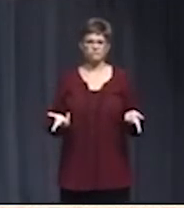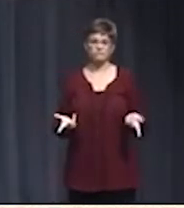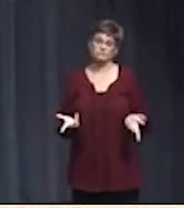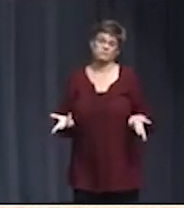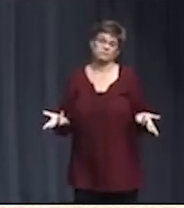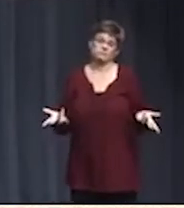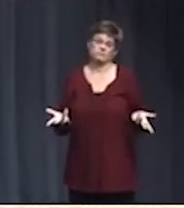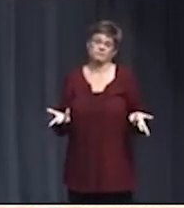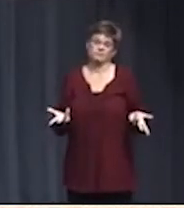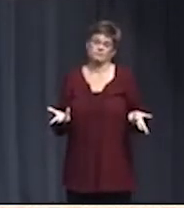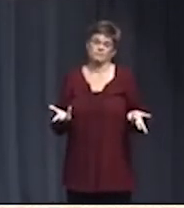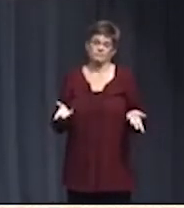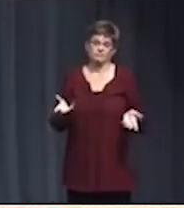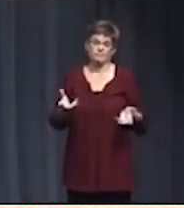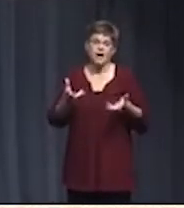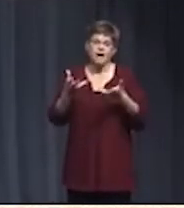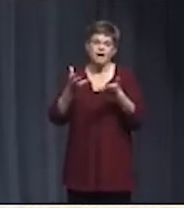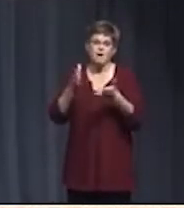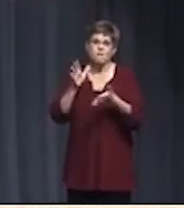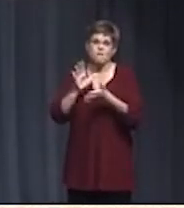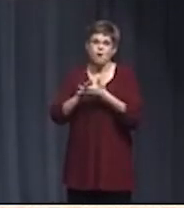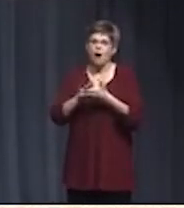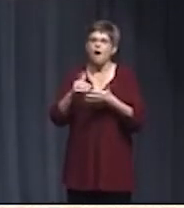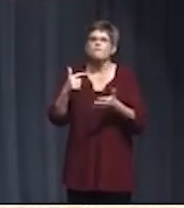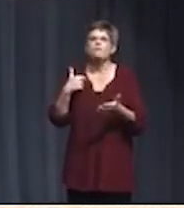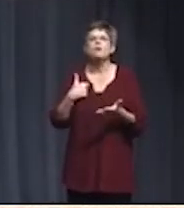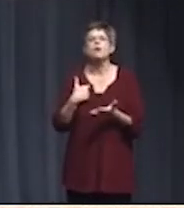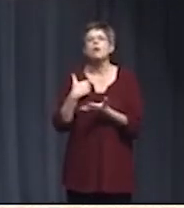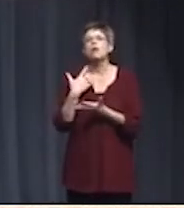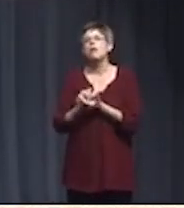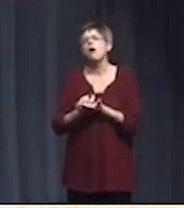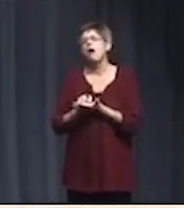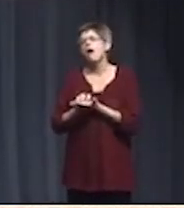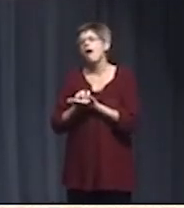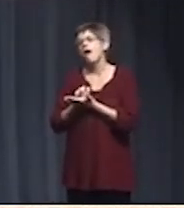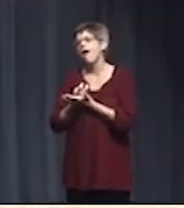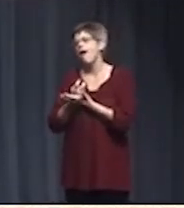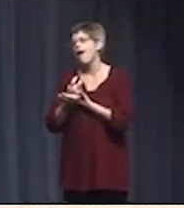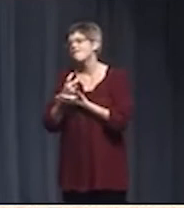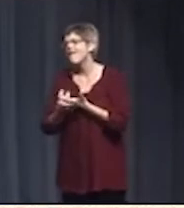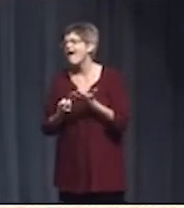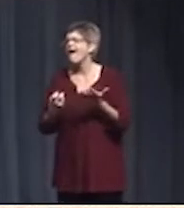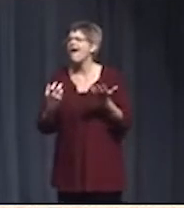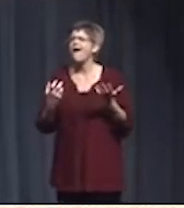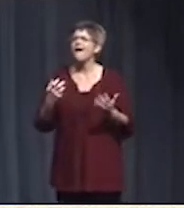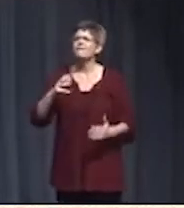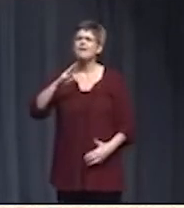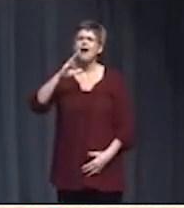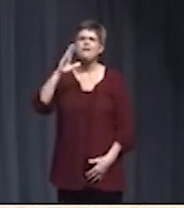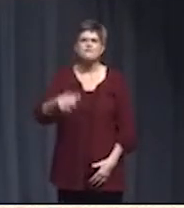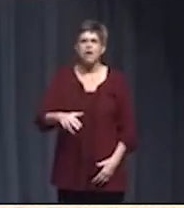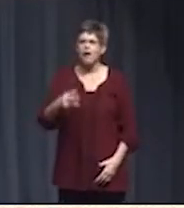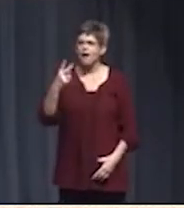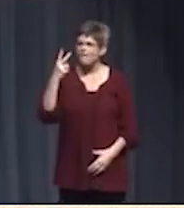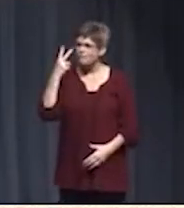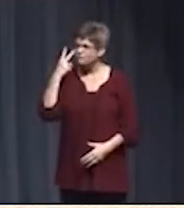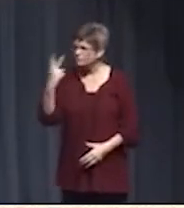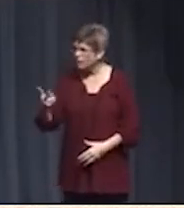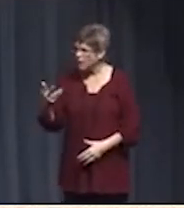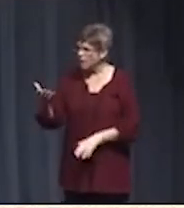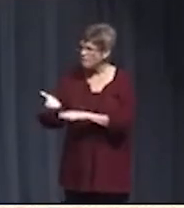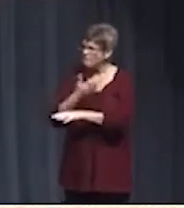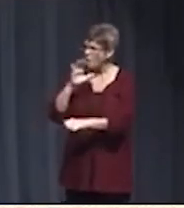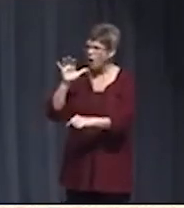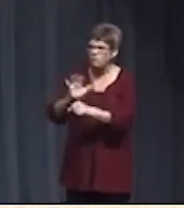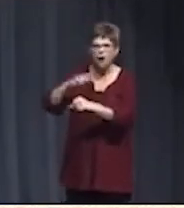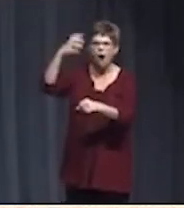My girlfriend, now wife at the time, and I went into hysterics. It was the funniest thing I had ever seen. I'd never seen him lose his temper over